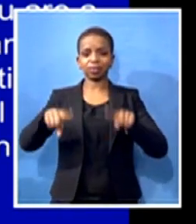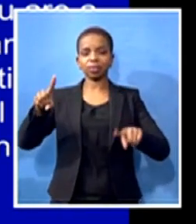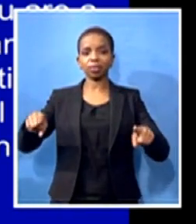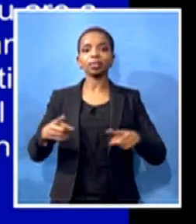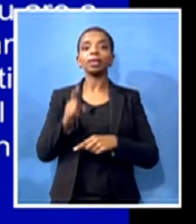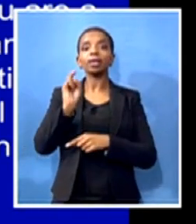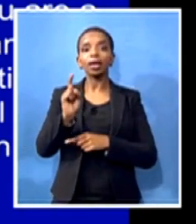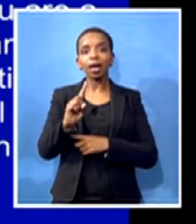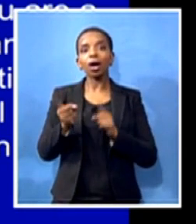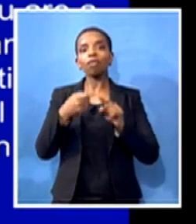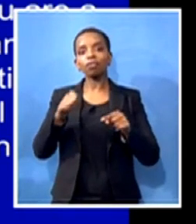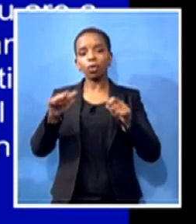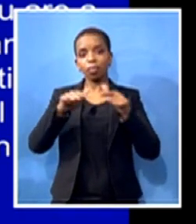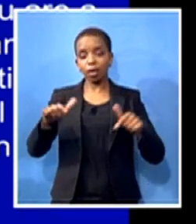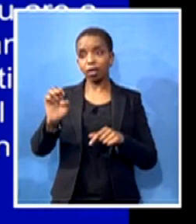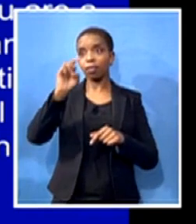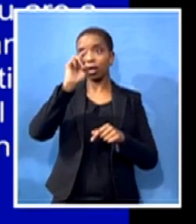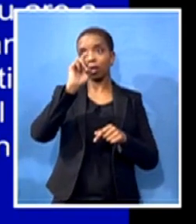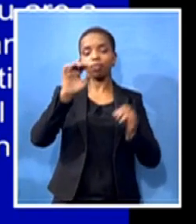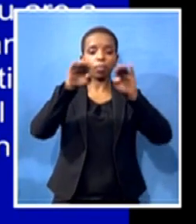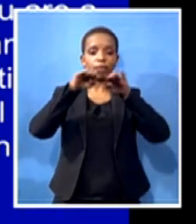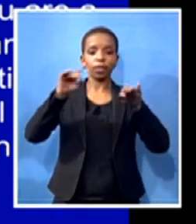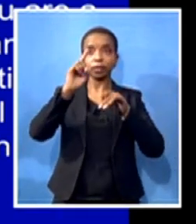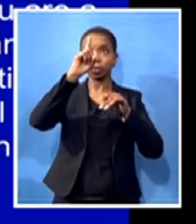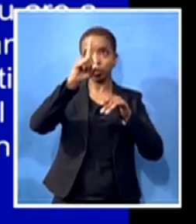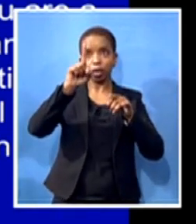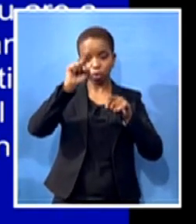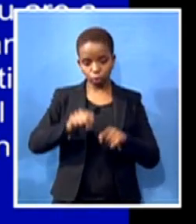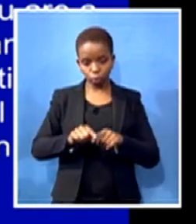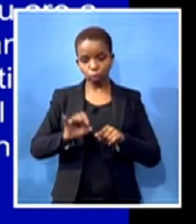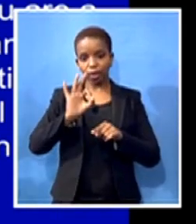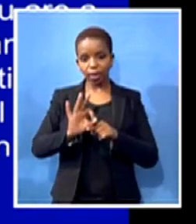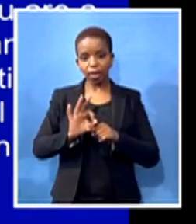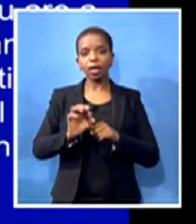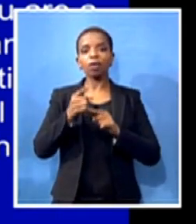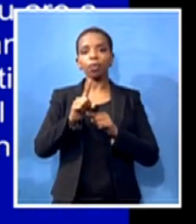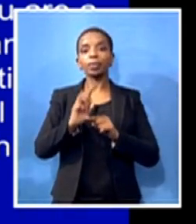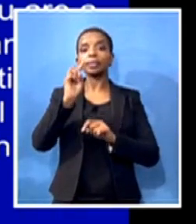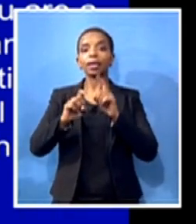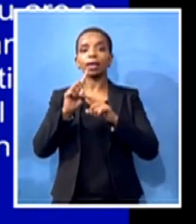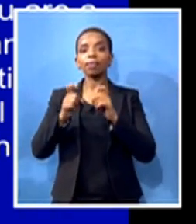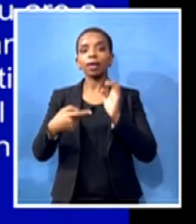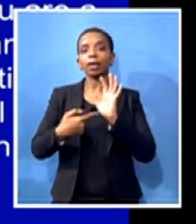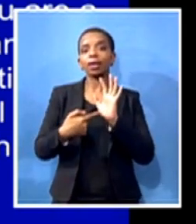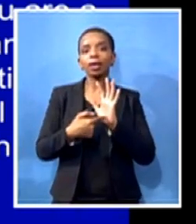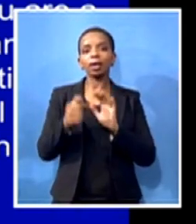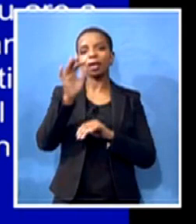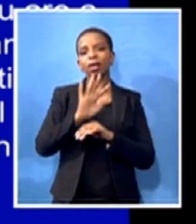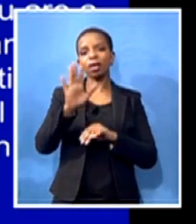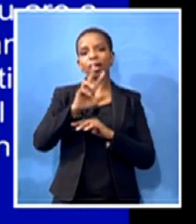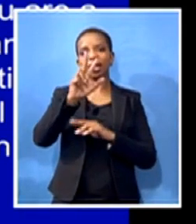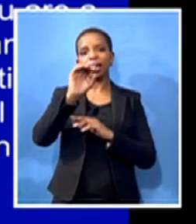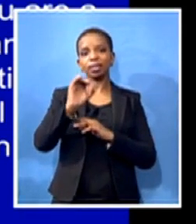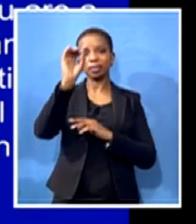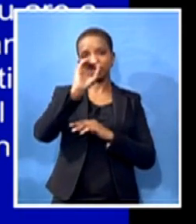from phases 1 to 3 of the survey were around about 80%. You're a very smart man. You give us hope